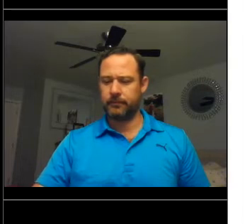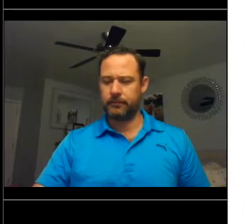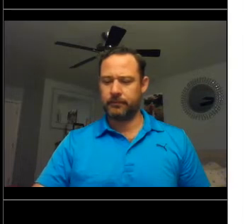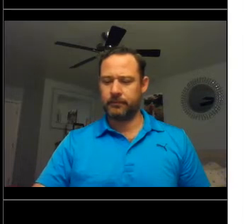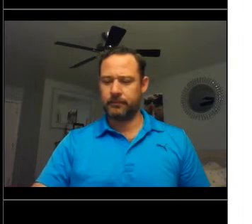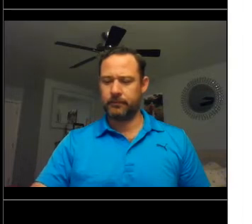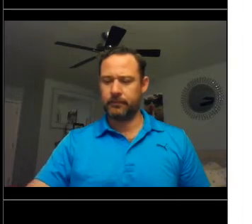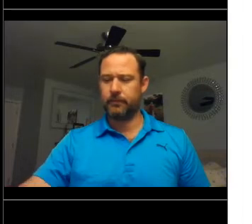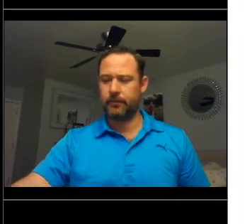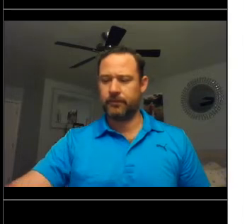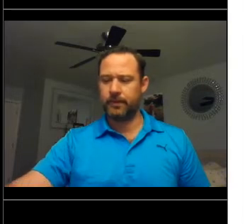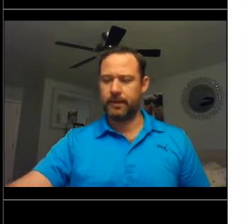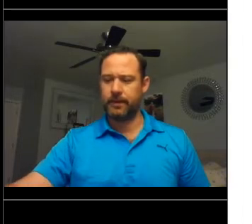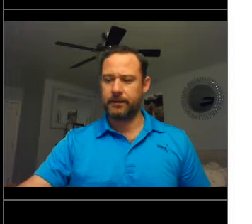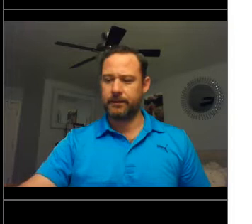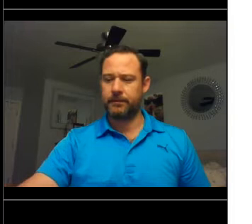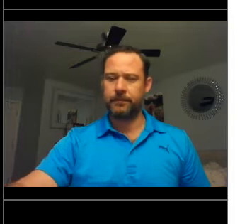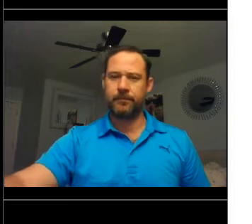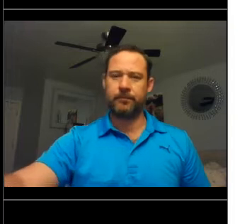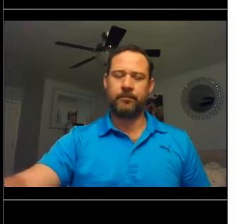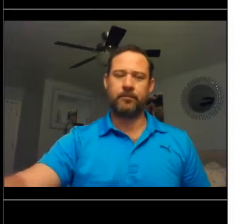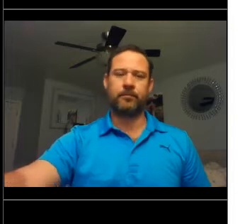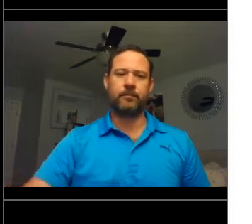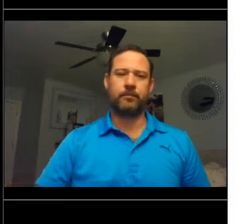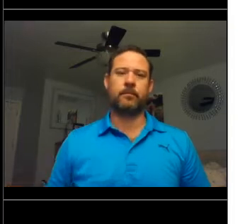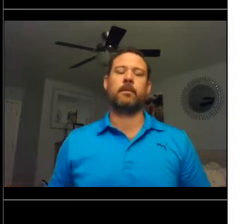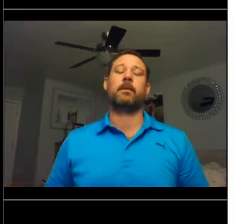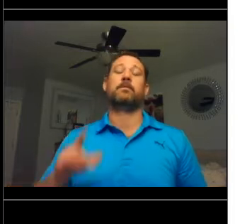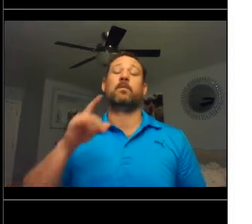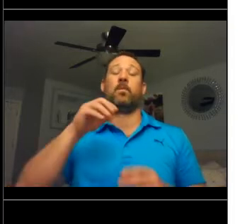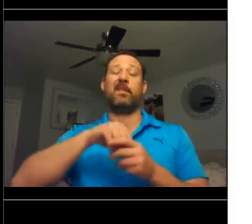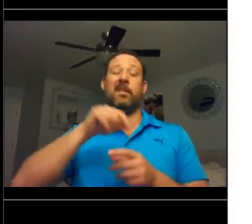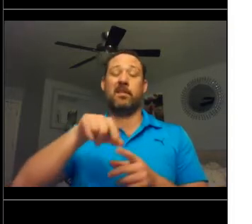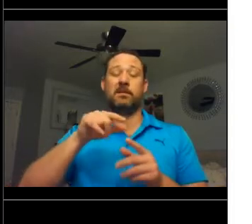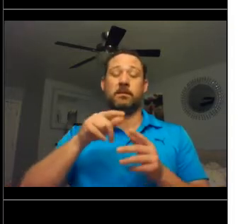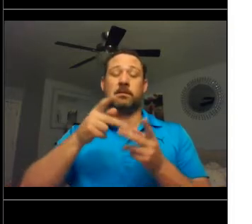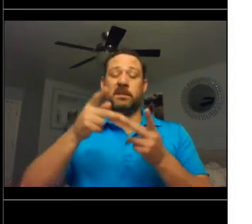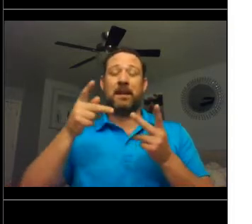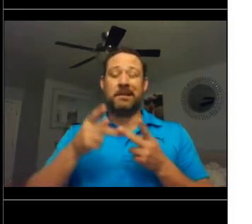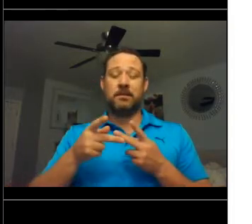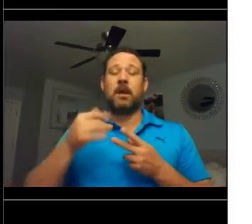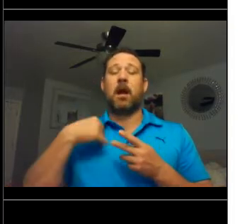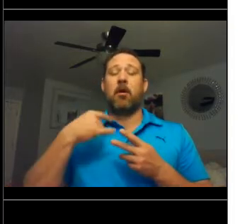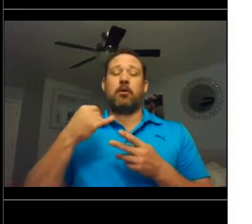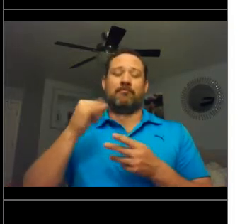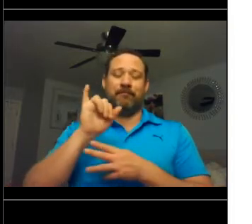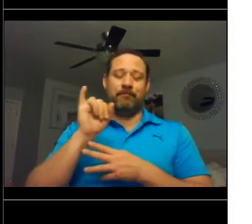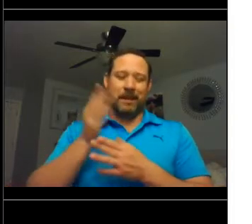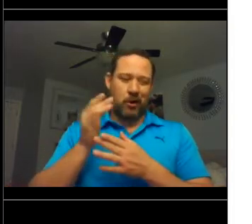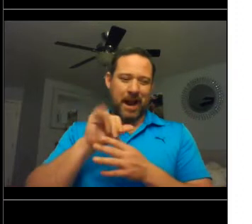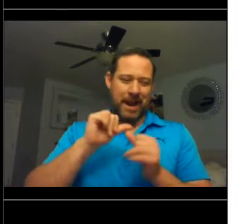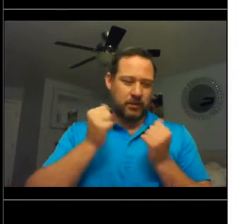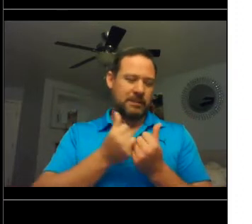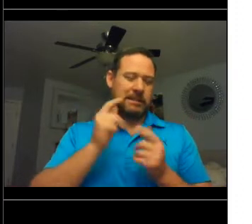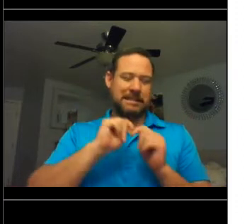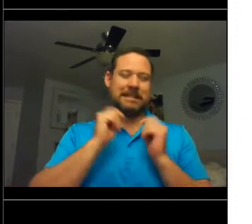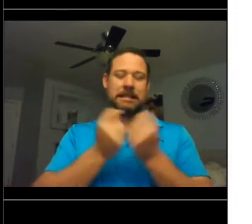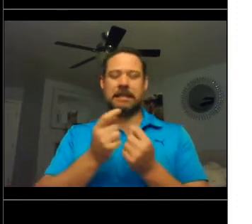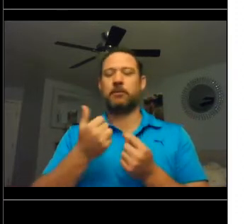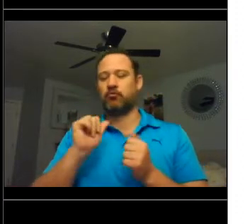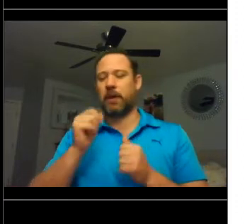I think in this space, our interagency teams are really understanding some